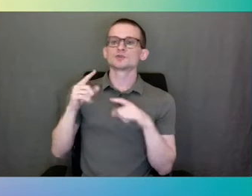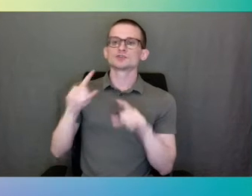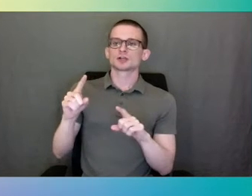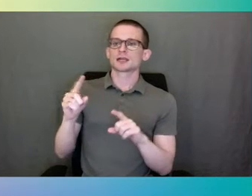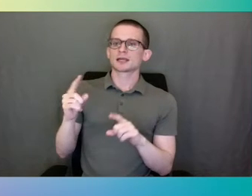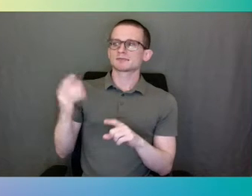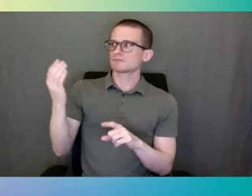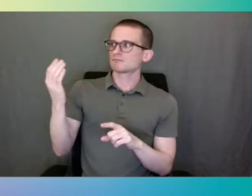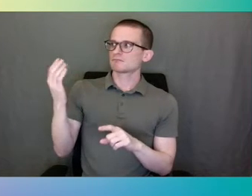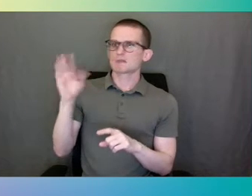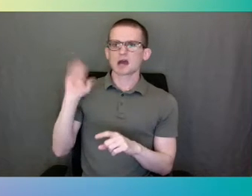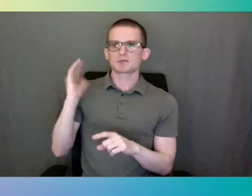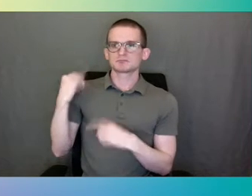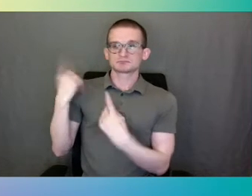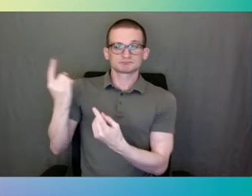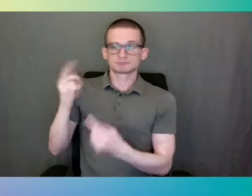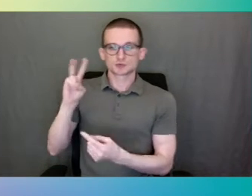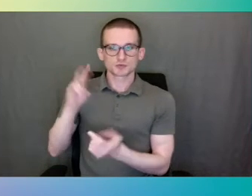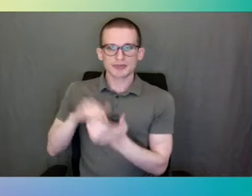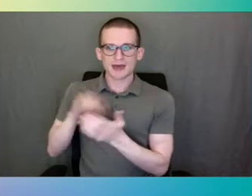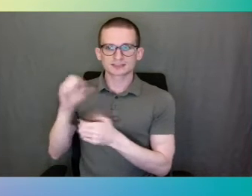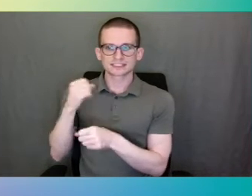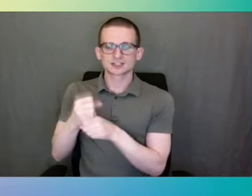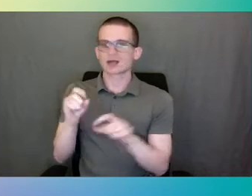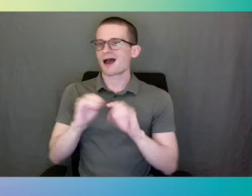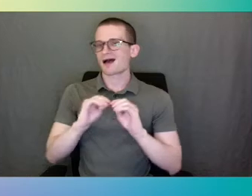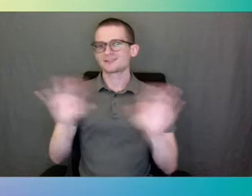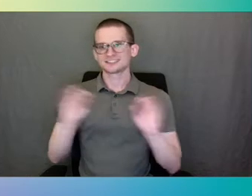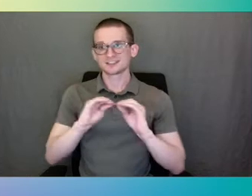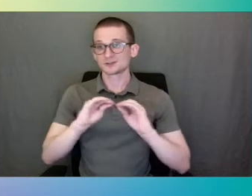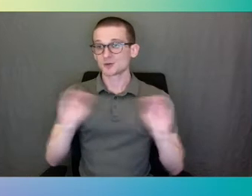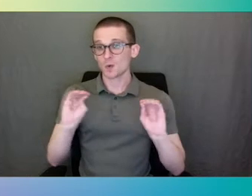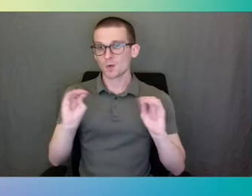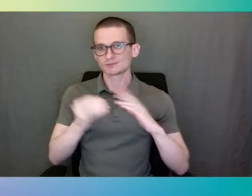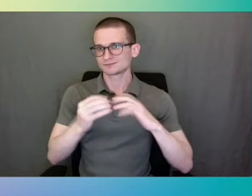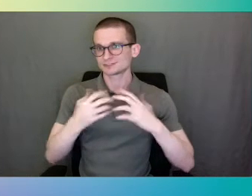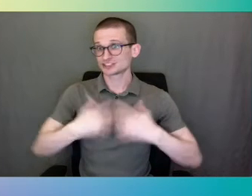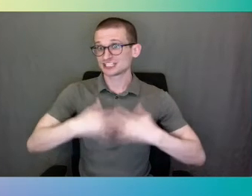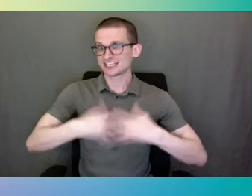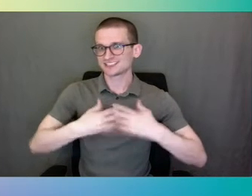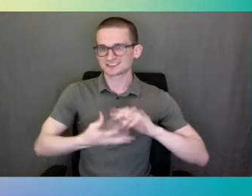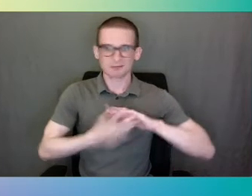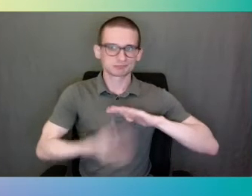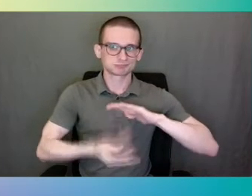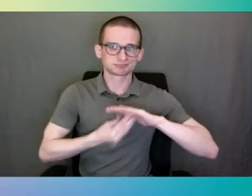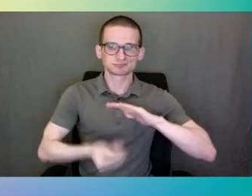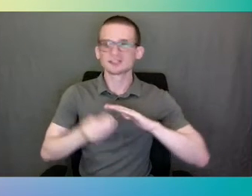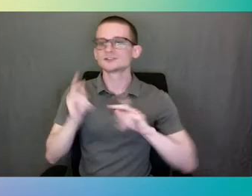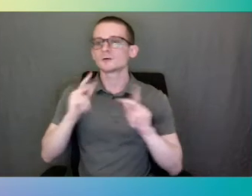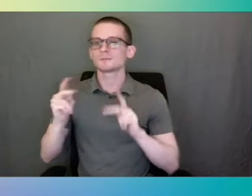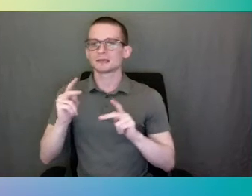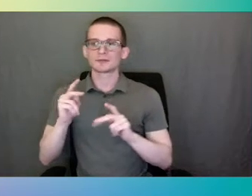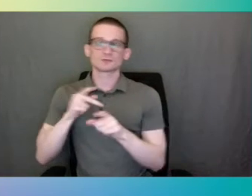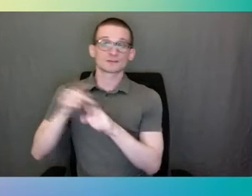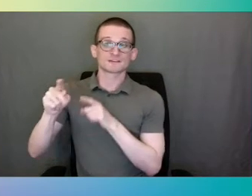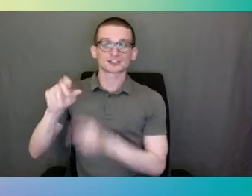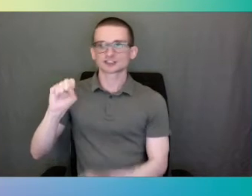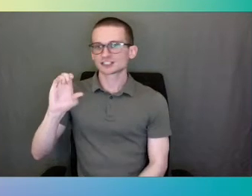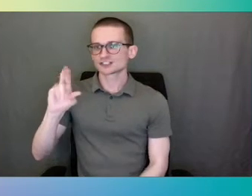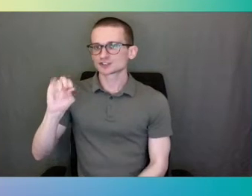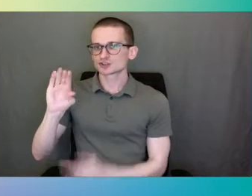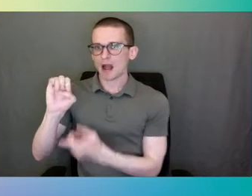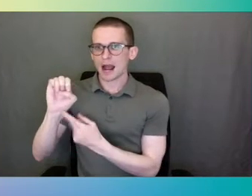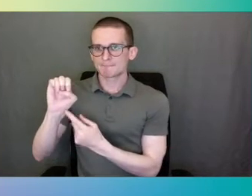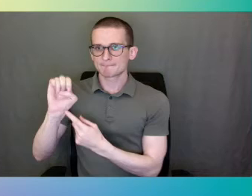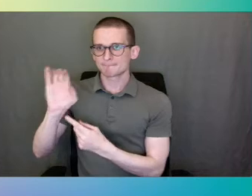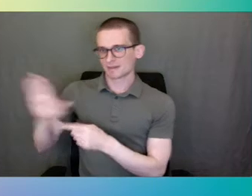years, we didn't have copy machines, obviously. And so people who were called scribes, that was their full-time job, was just to copy these manuscripts,